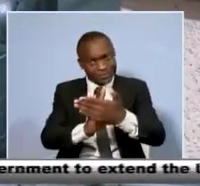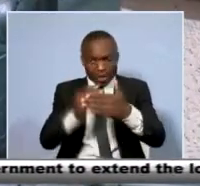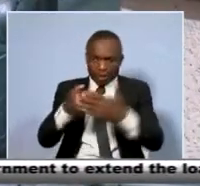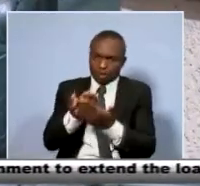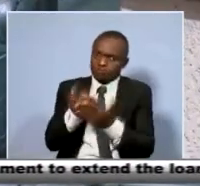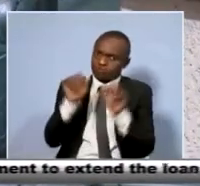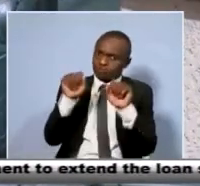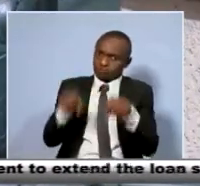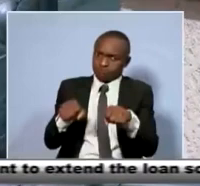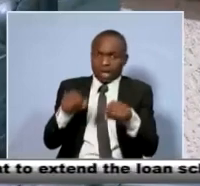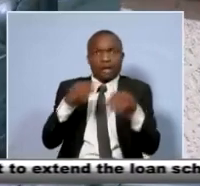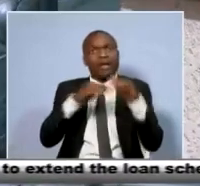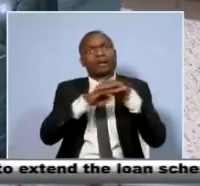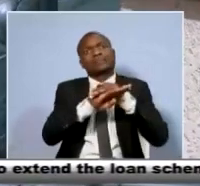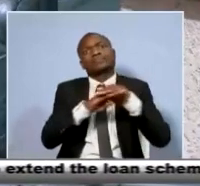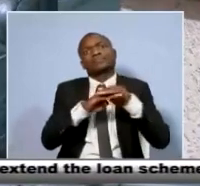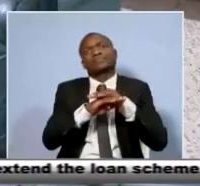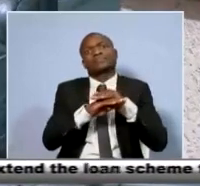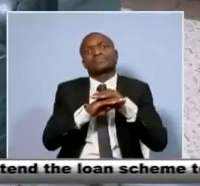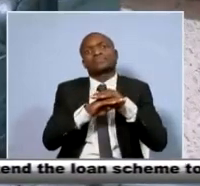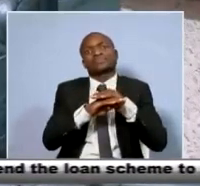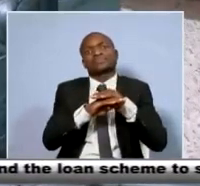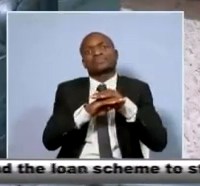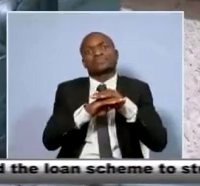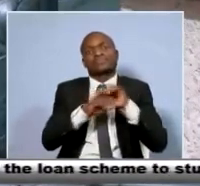how can we access,